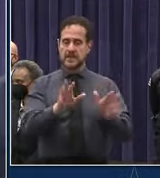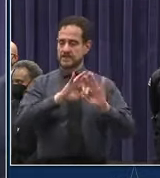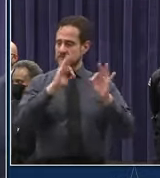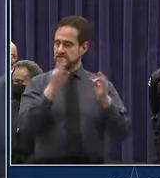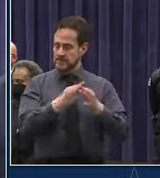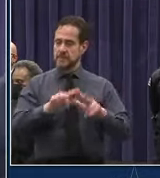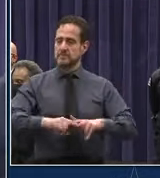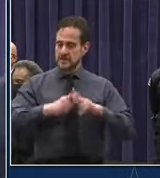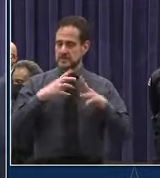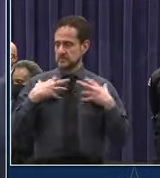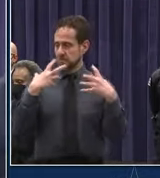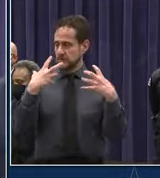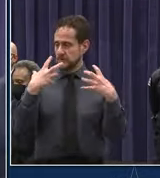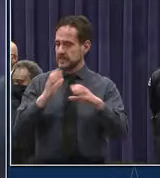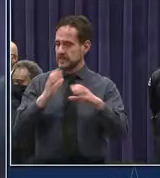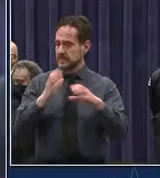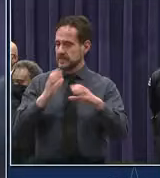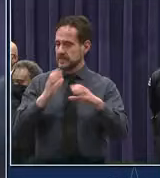begin to heal.